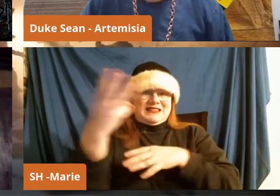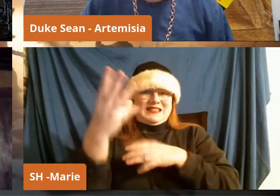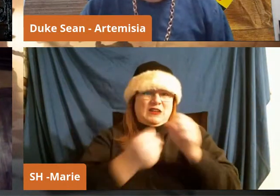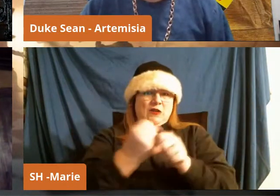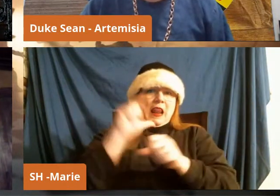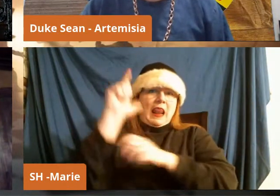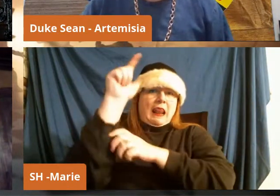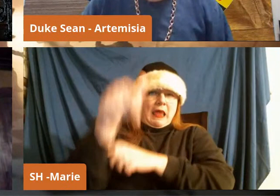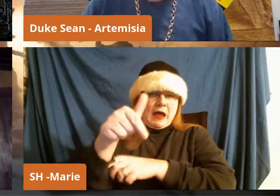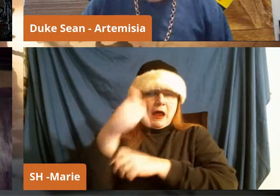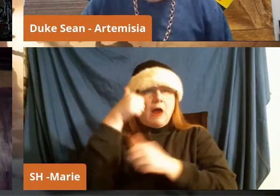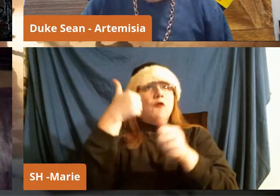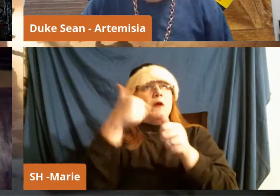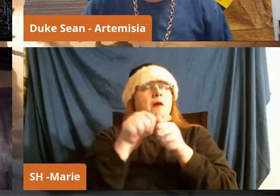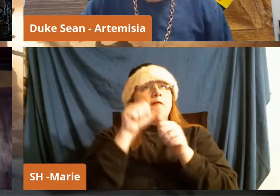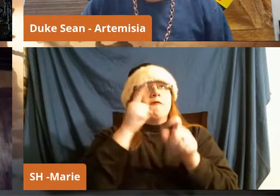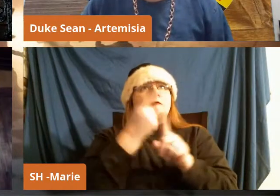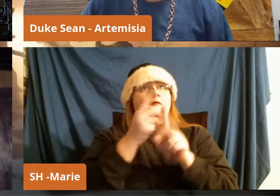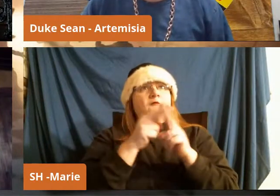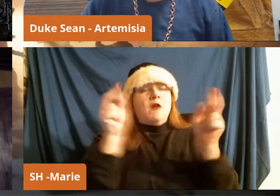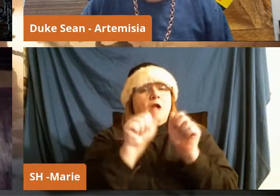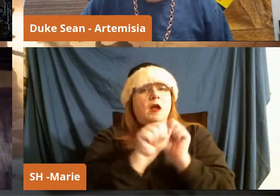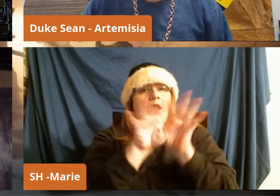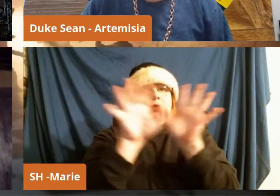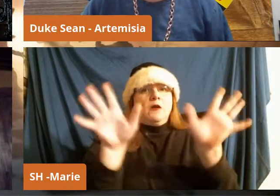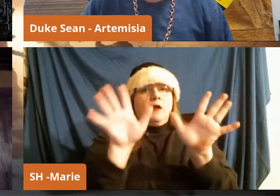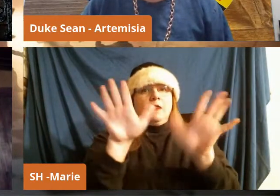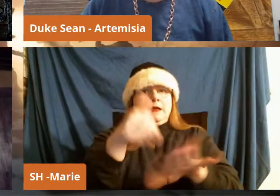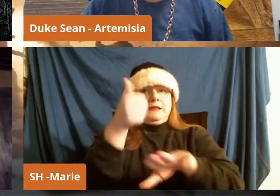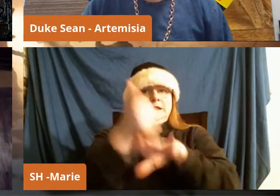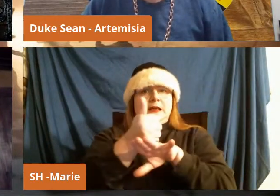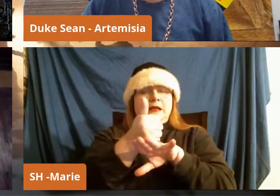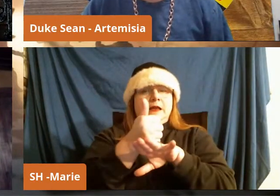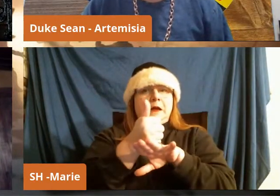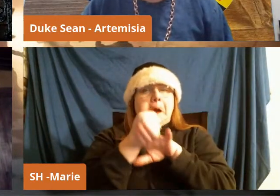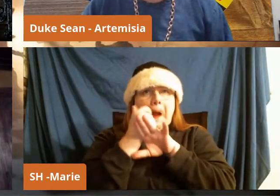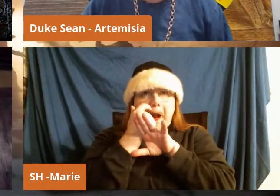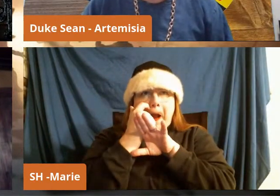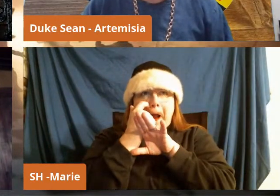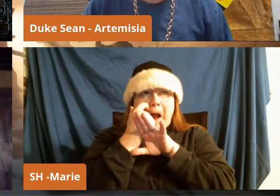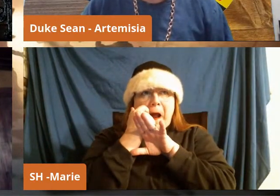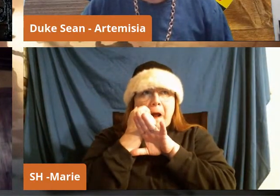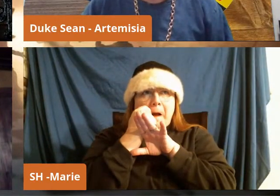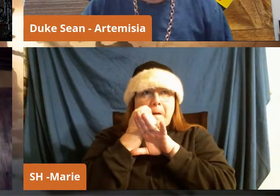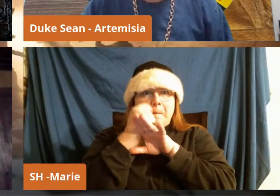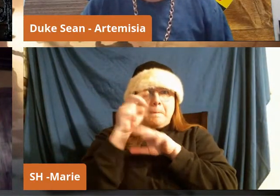that I remember very clearly setting kind of a quest